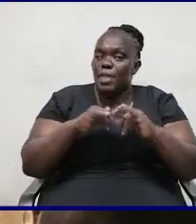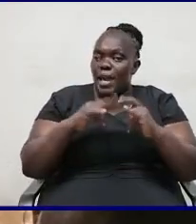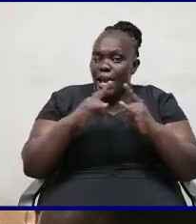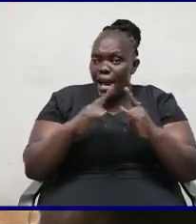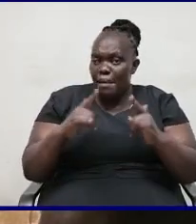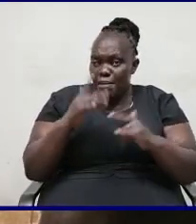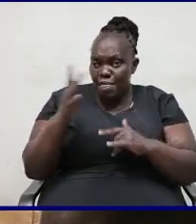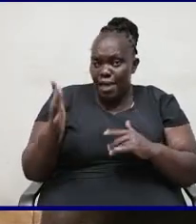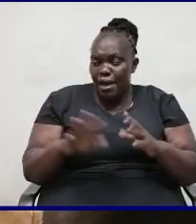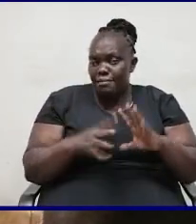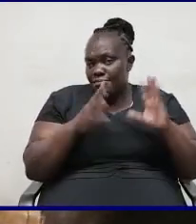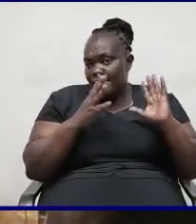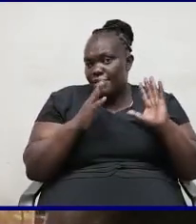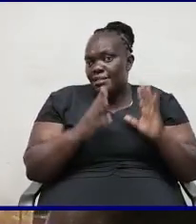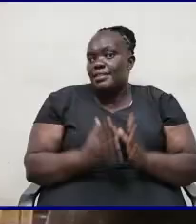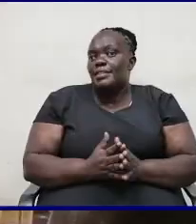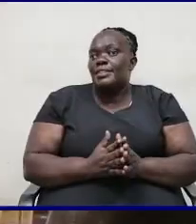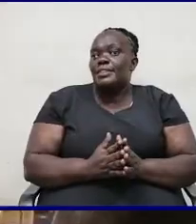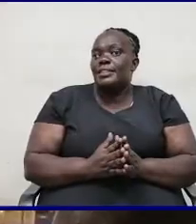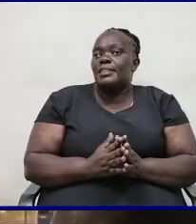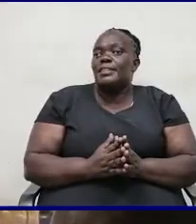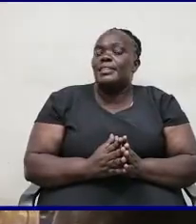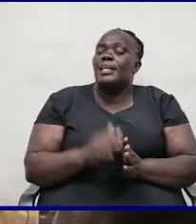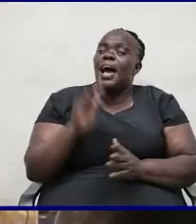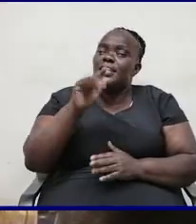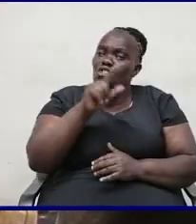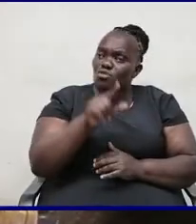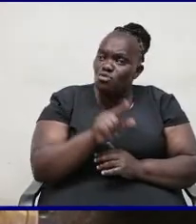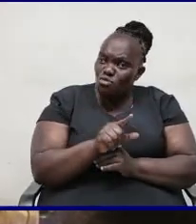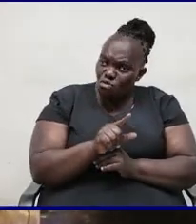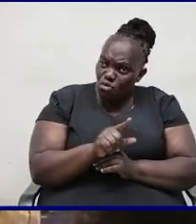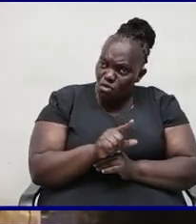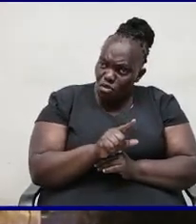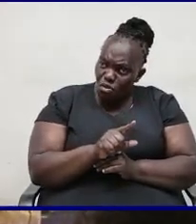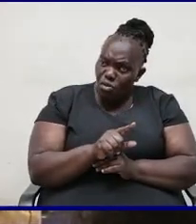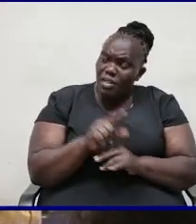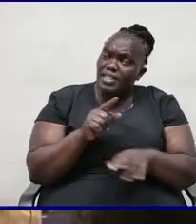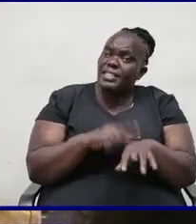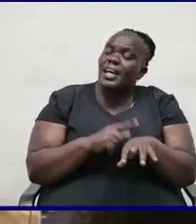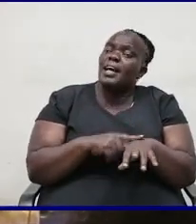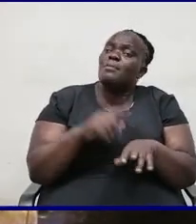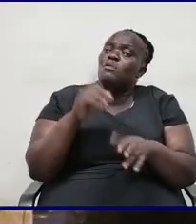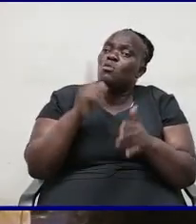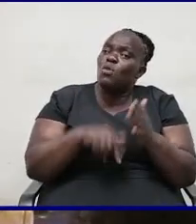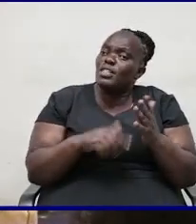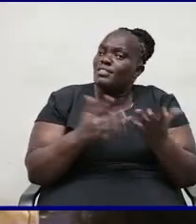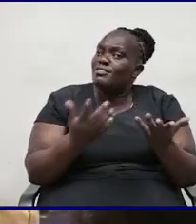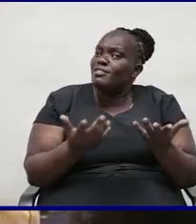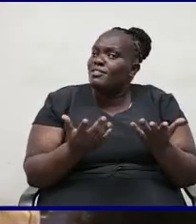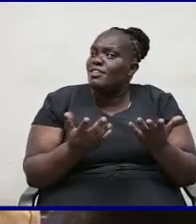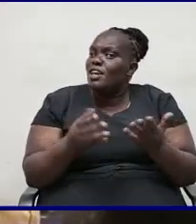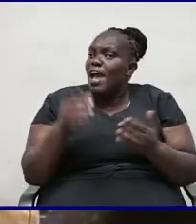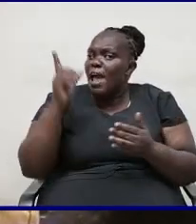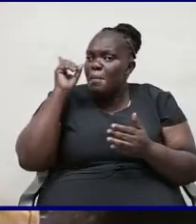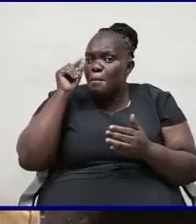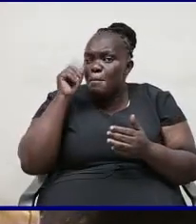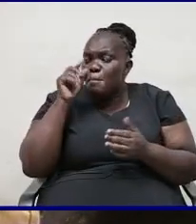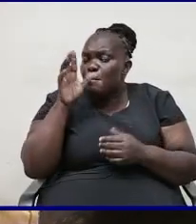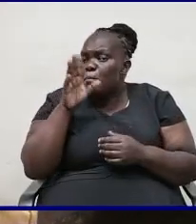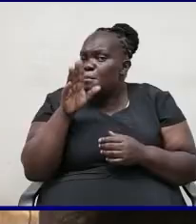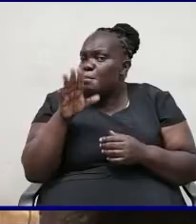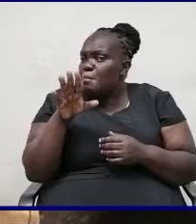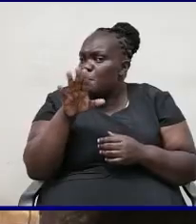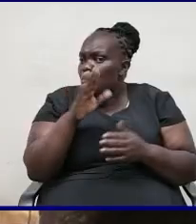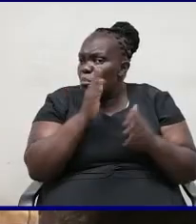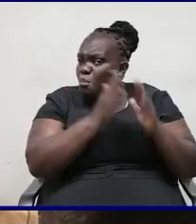were there. Now, well, let me ask you. Yes. There was a time of hue and cry around the coastal region about the national